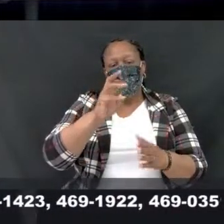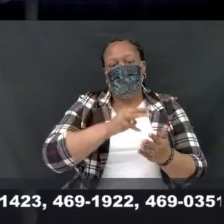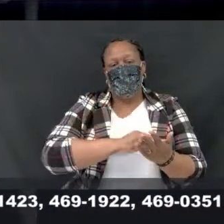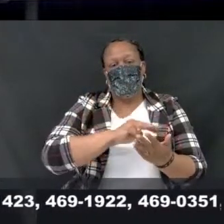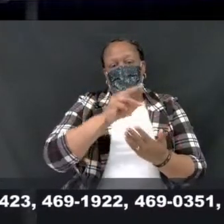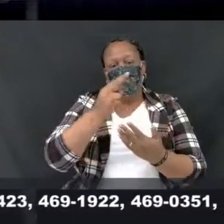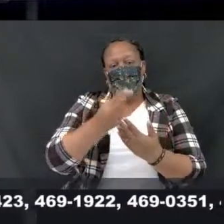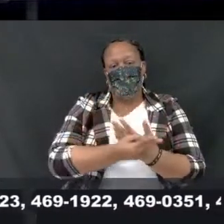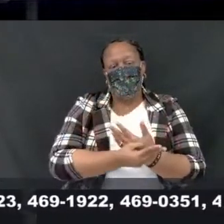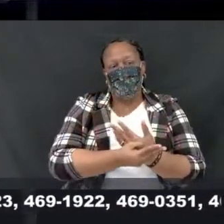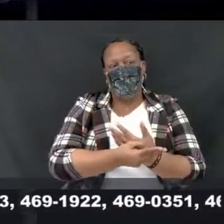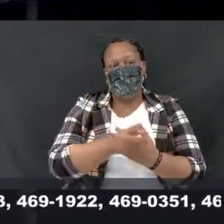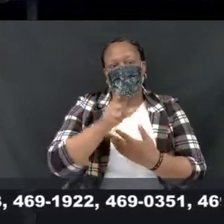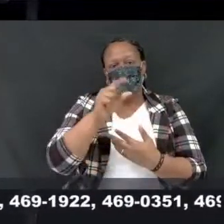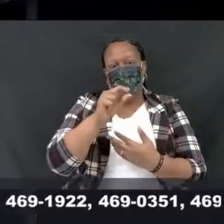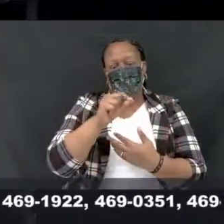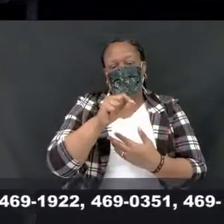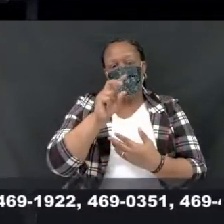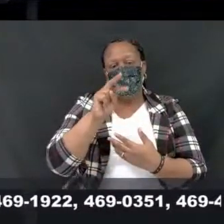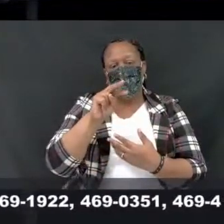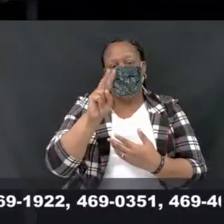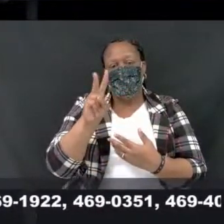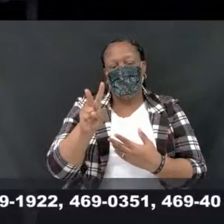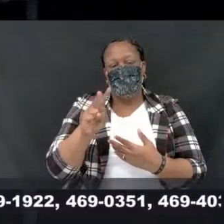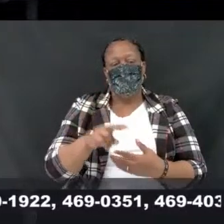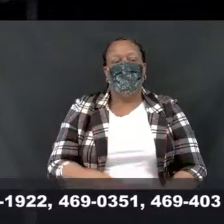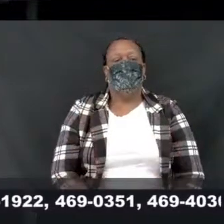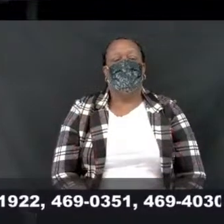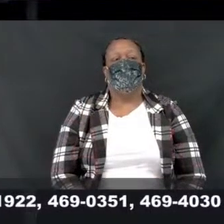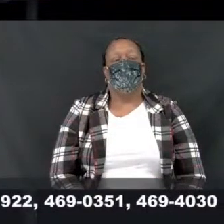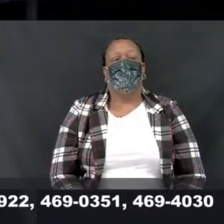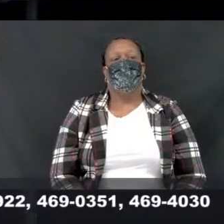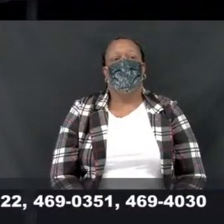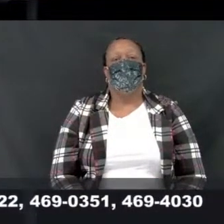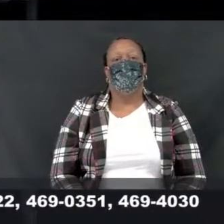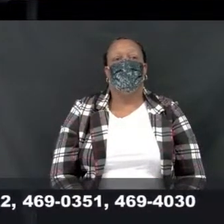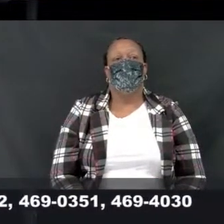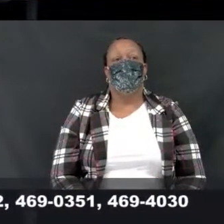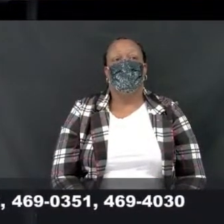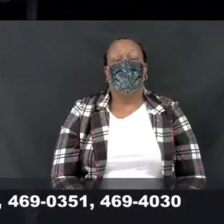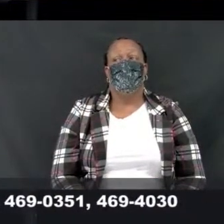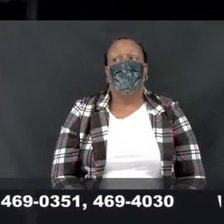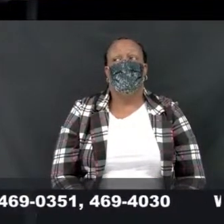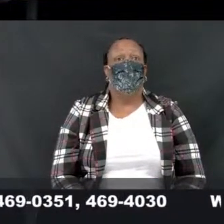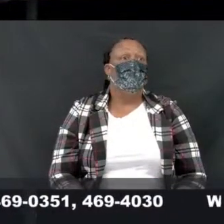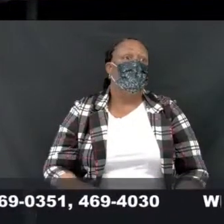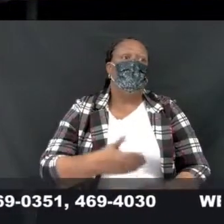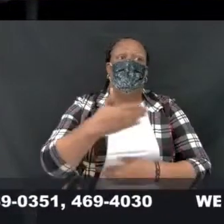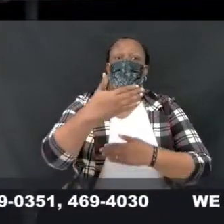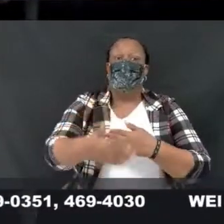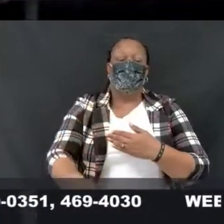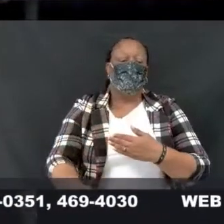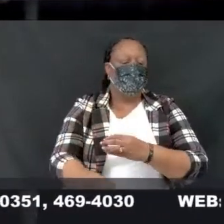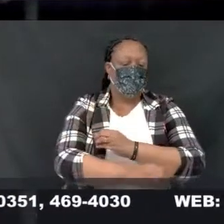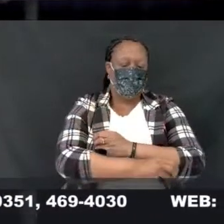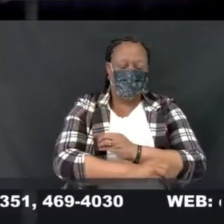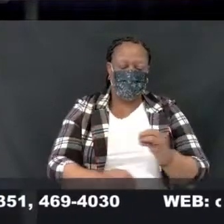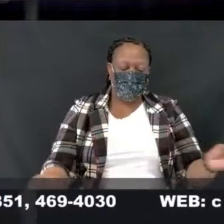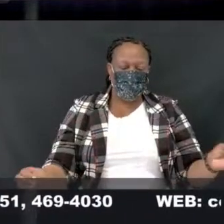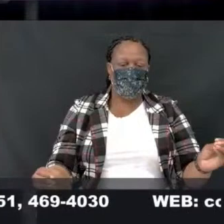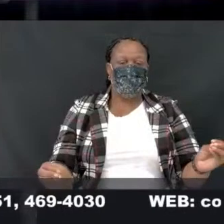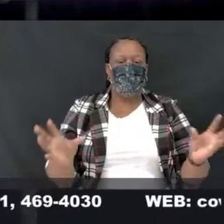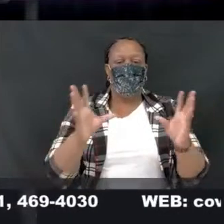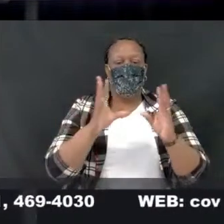March 2022 at 5 p.m. as per the usual. So thereafter, NEOC briefings will be